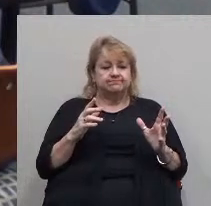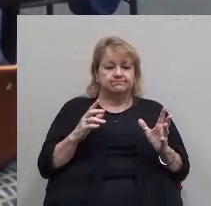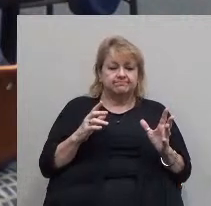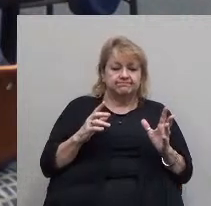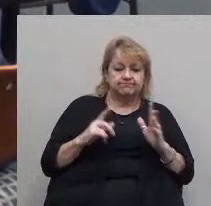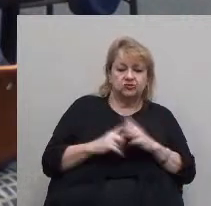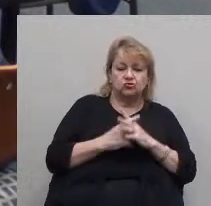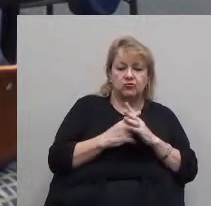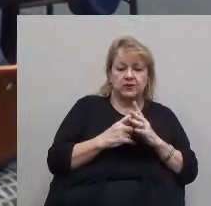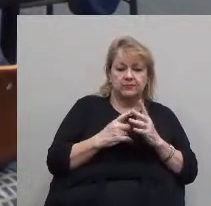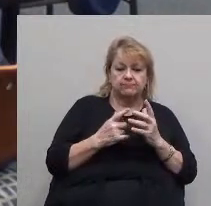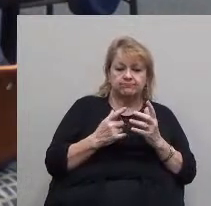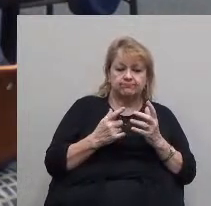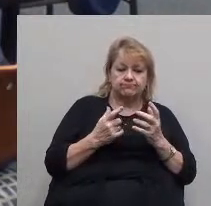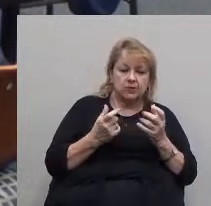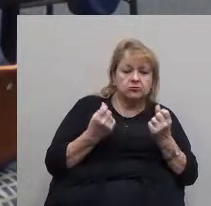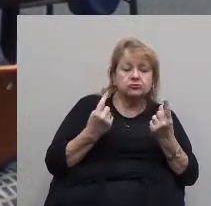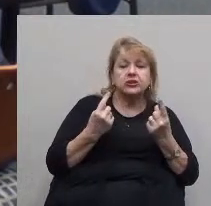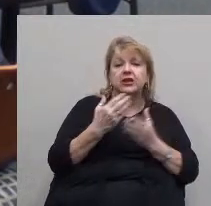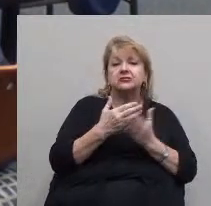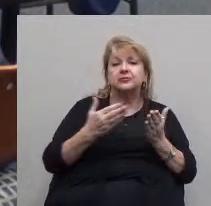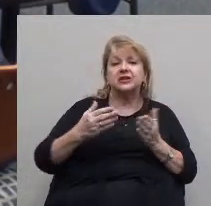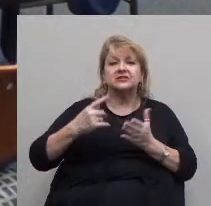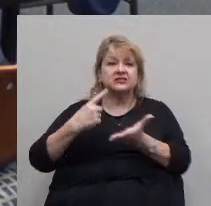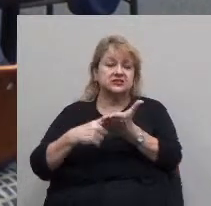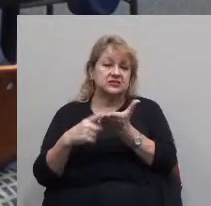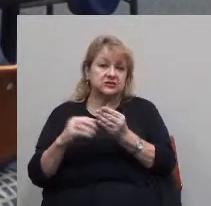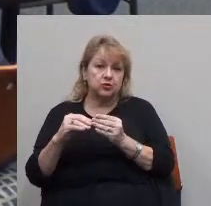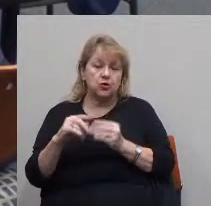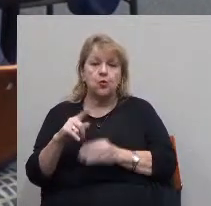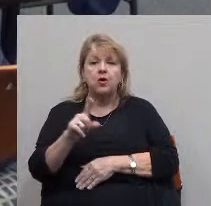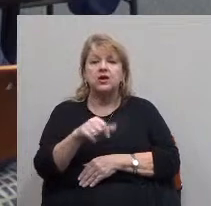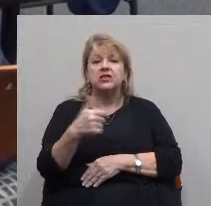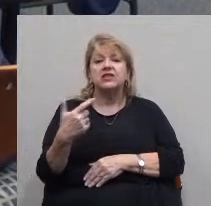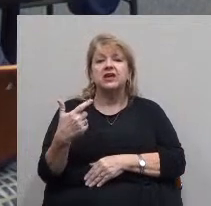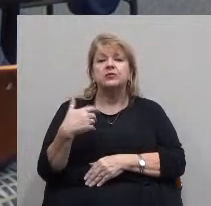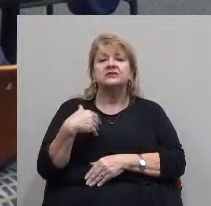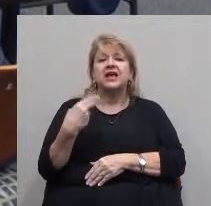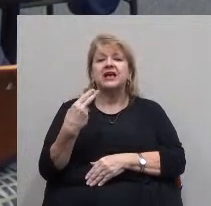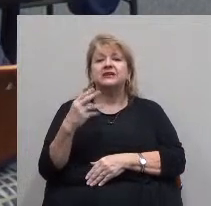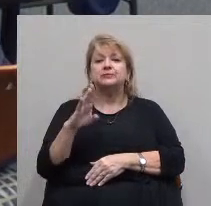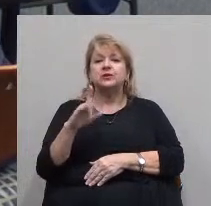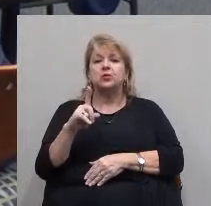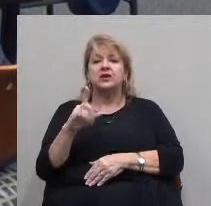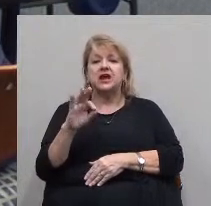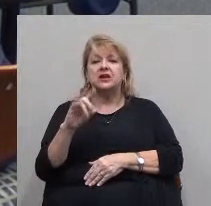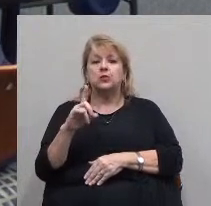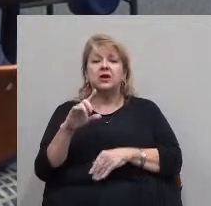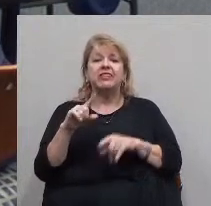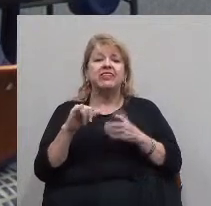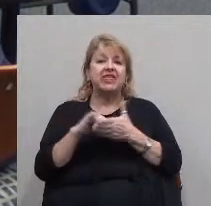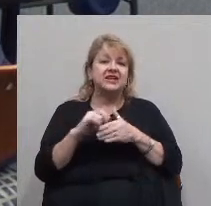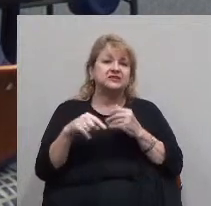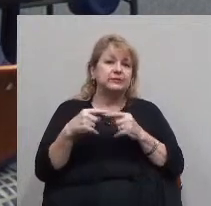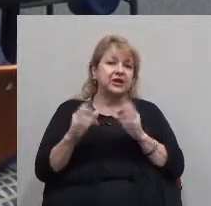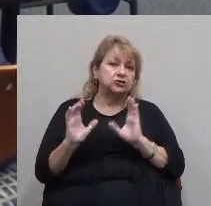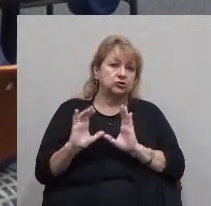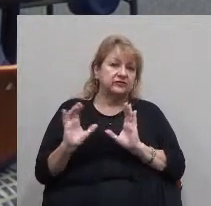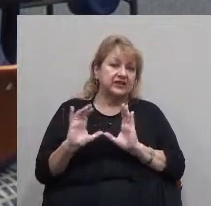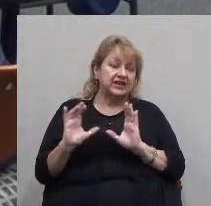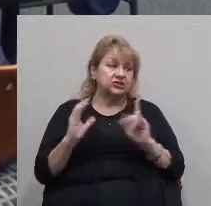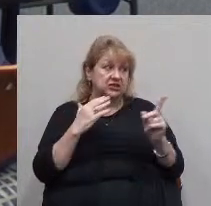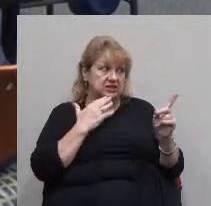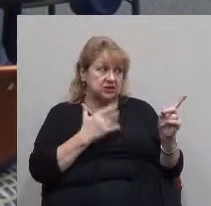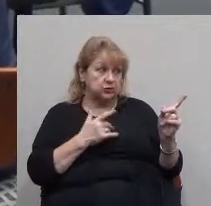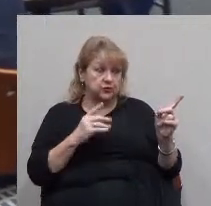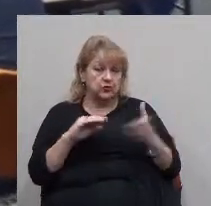certain things. So, okay, so the other one relative to certification was House Bill 191. 191, yes. Okay, all right, thank